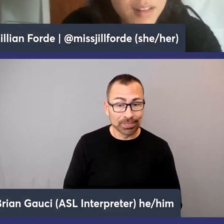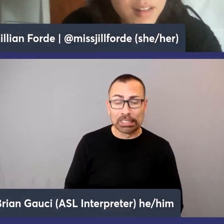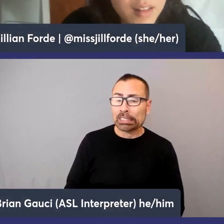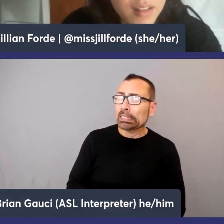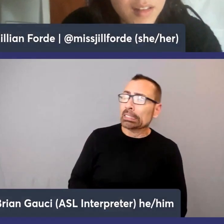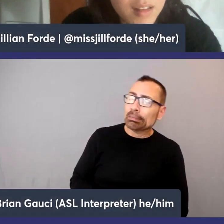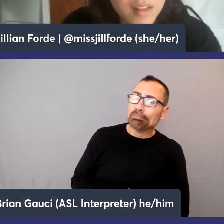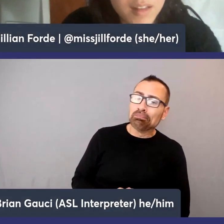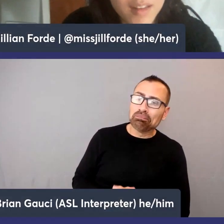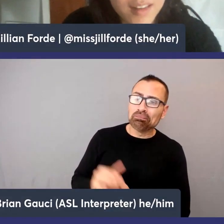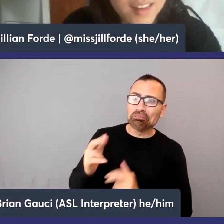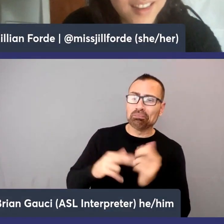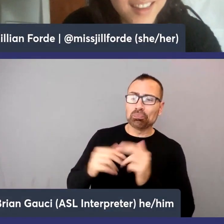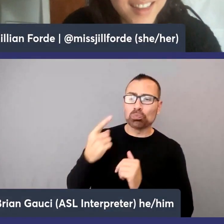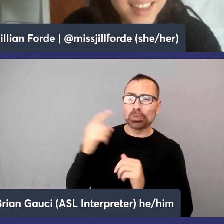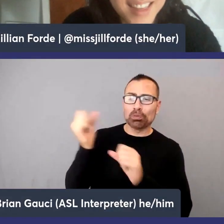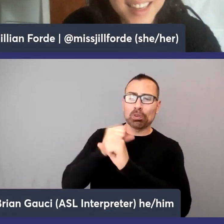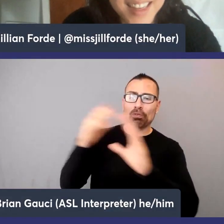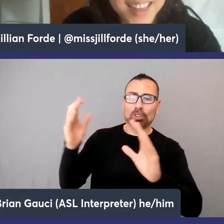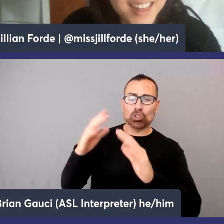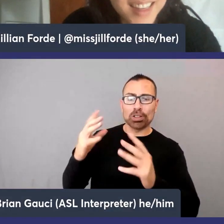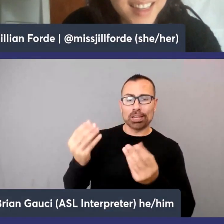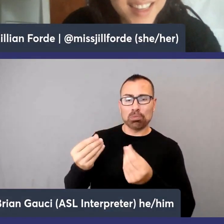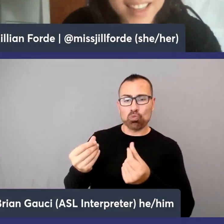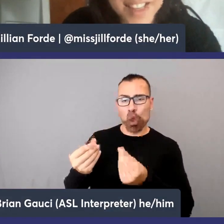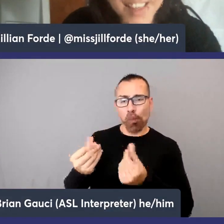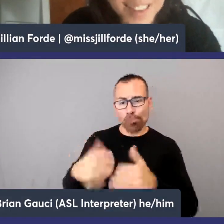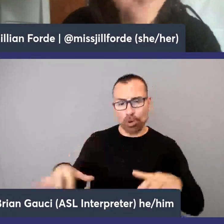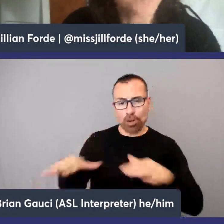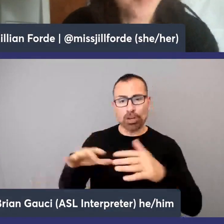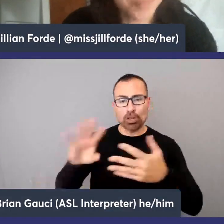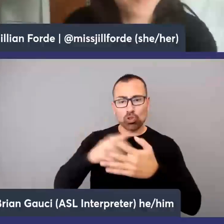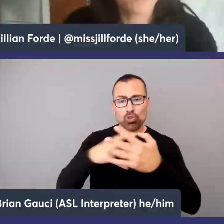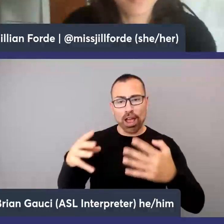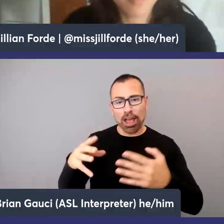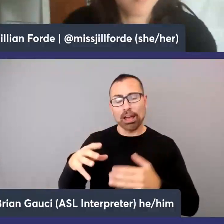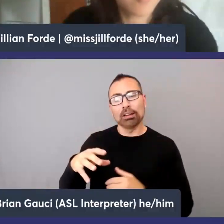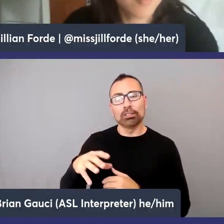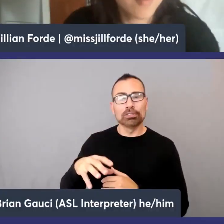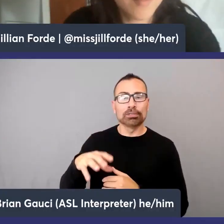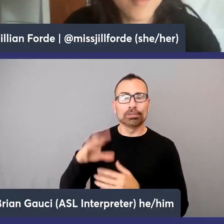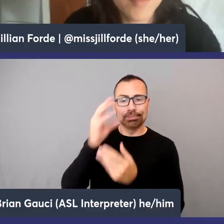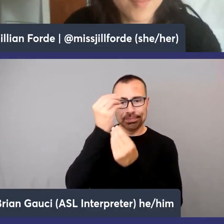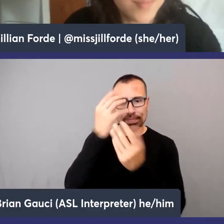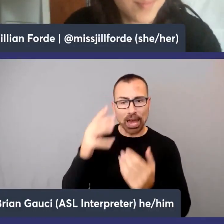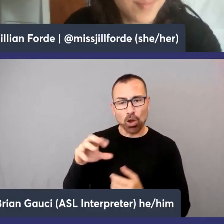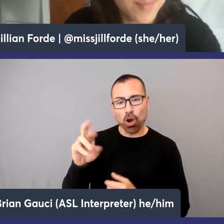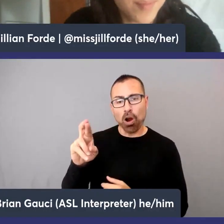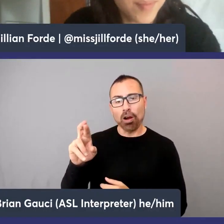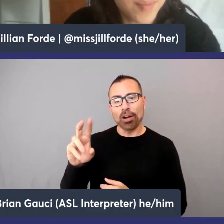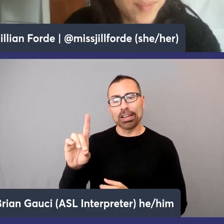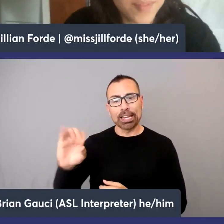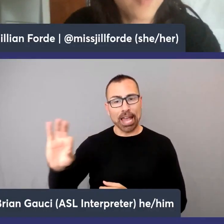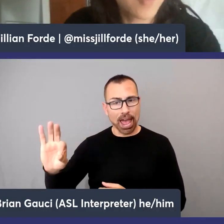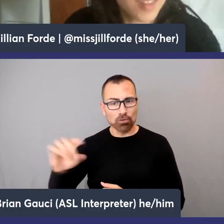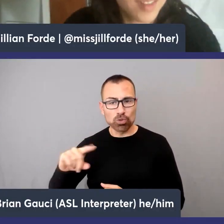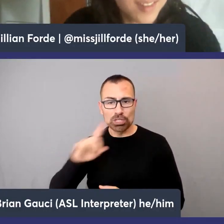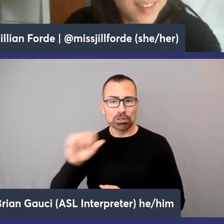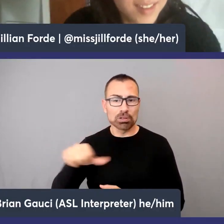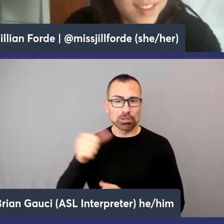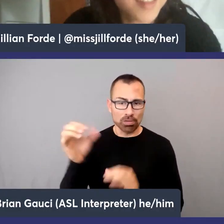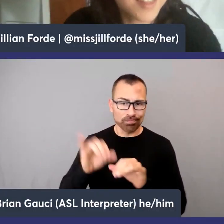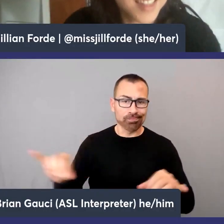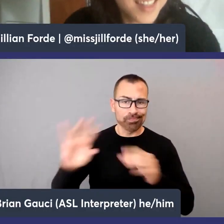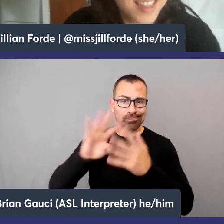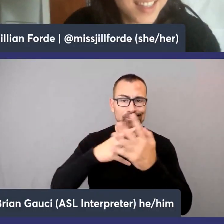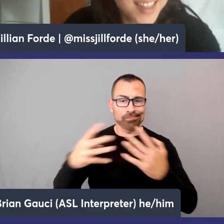for basically visualizing either property graph data or our RDF data is the other type of common graph data model that we support in Neptune.